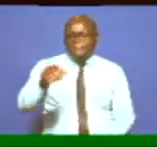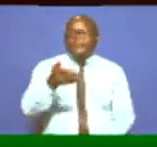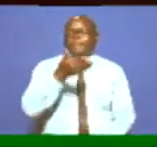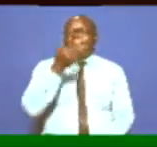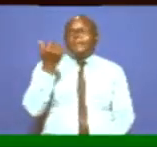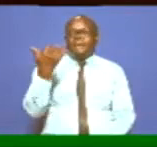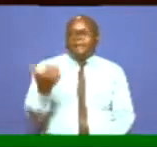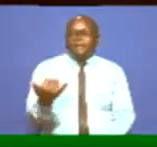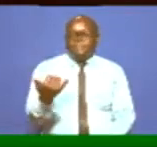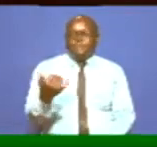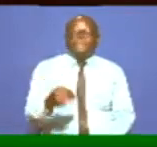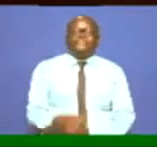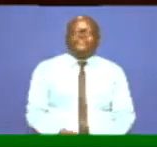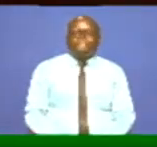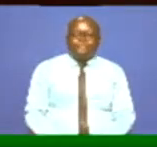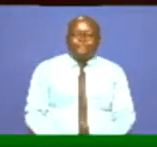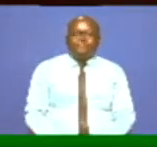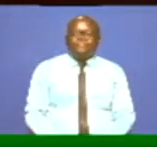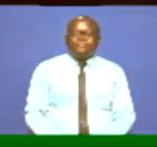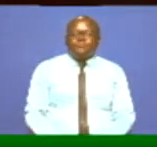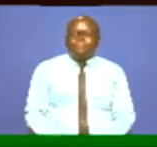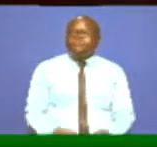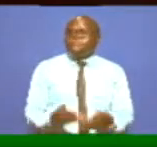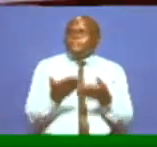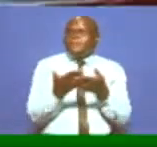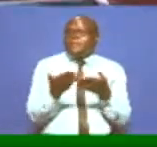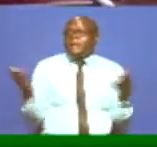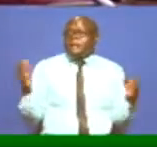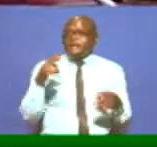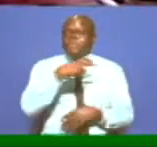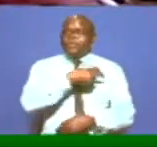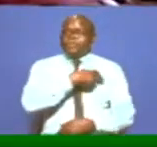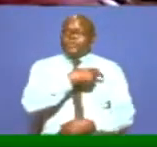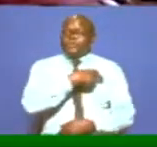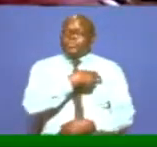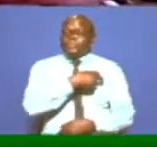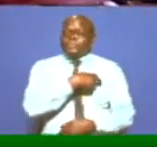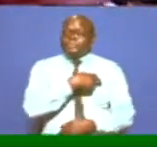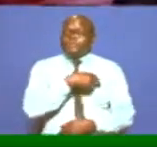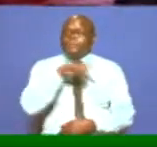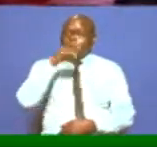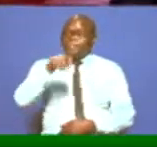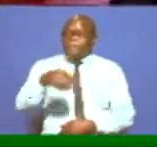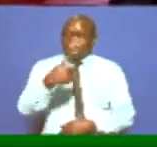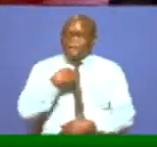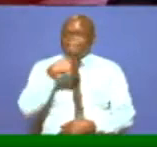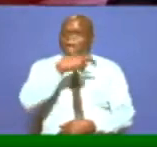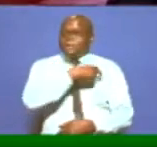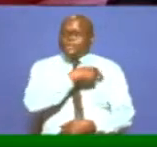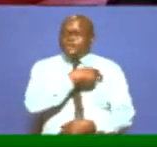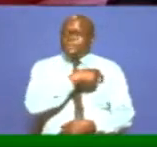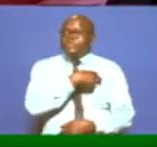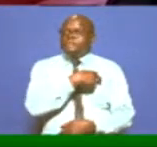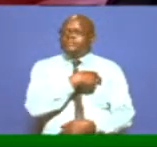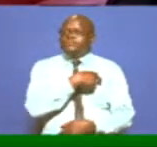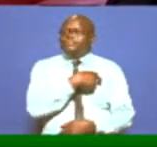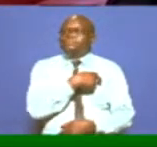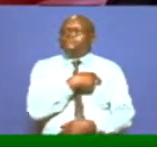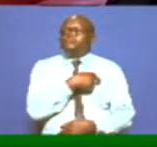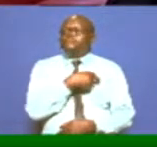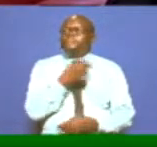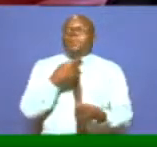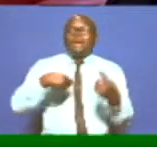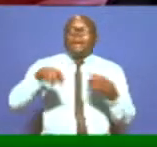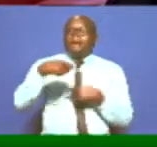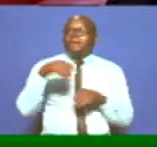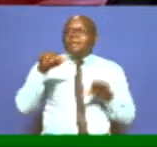Proceed, Honorable. Back, yes, and any consultation, there is quite some consultation revolving around the